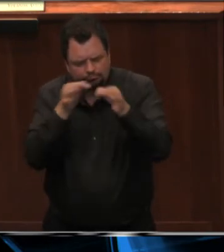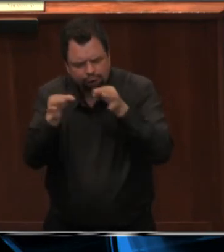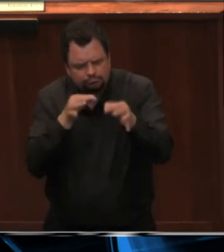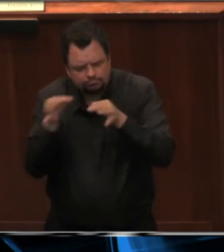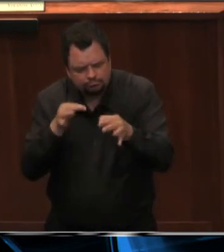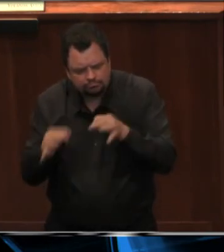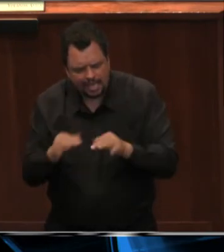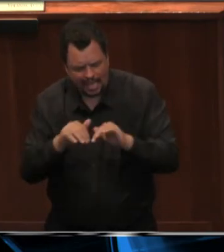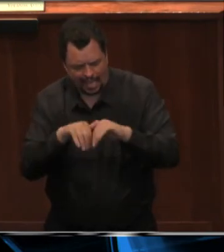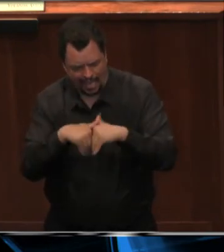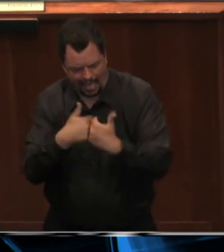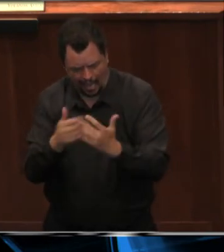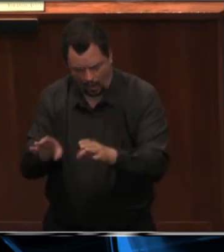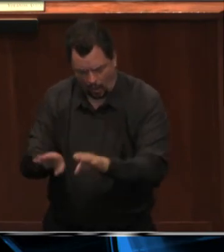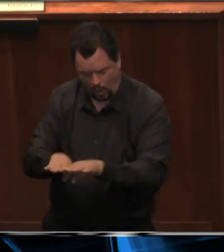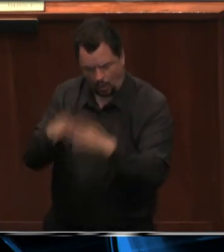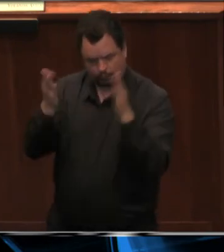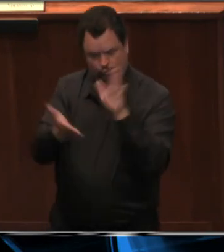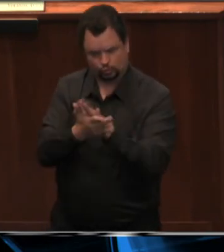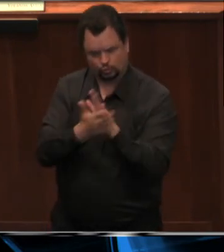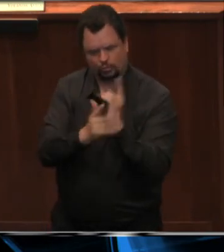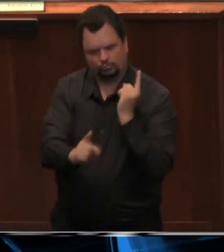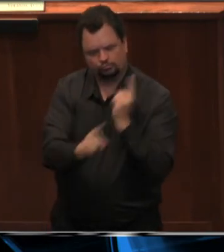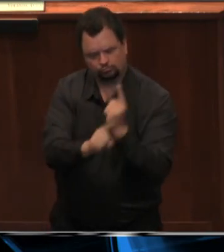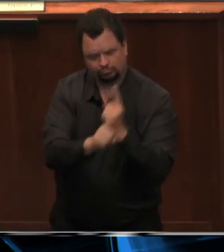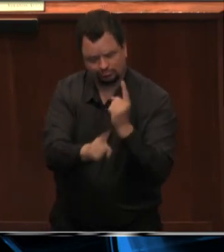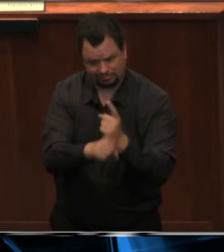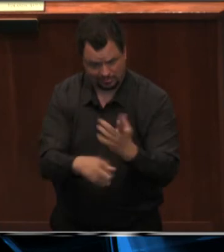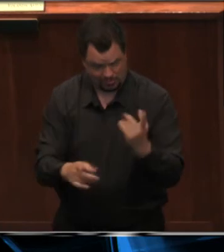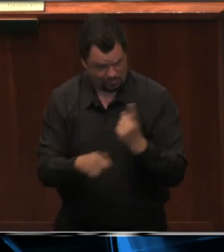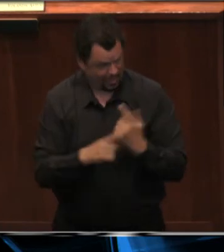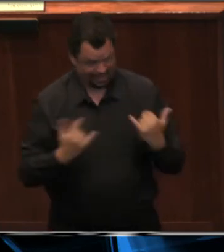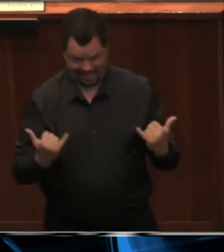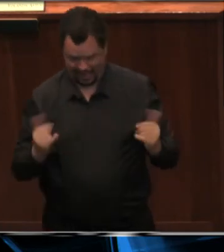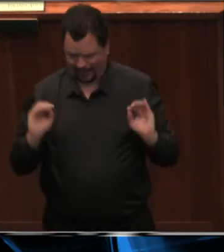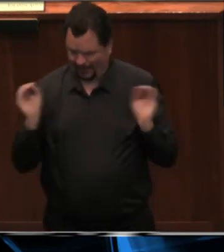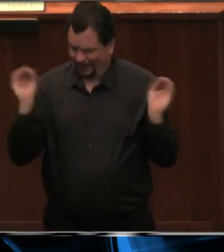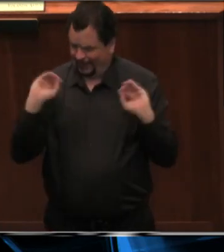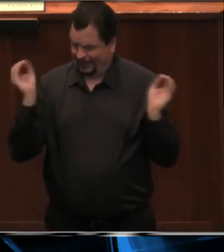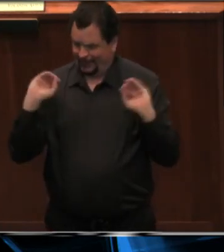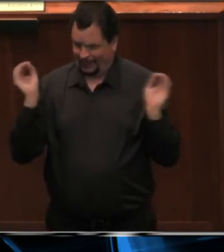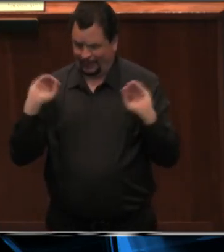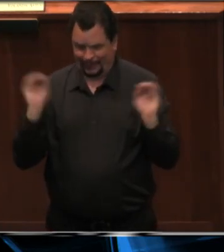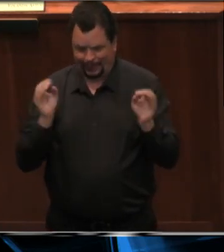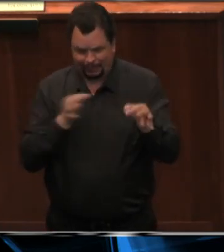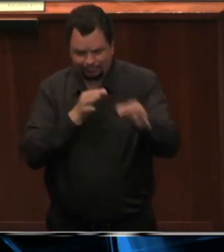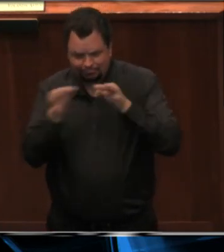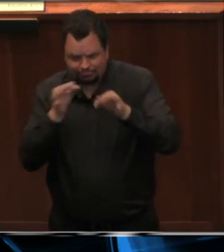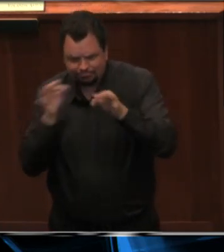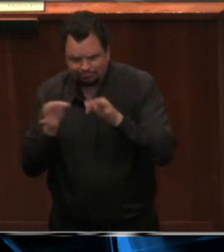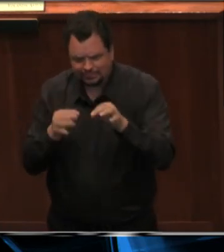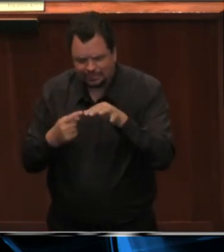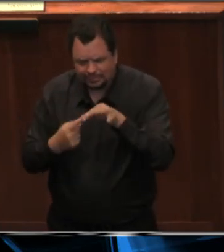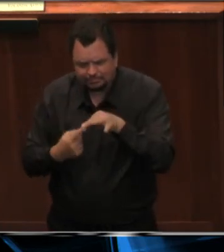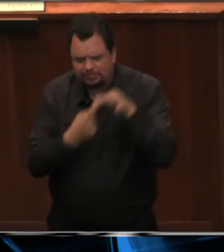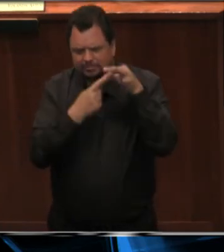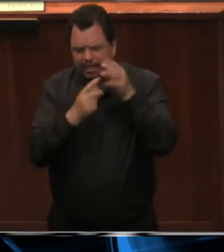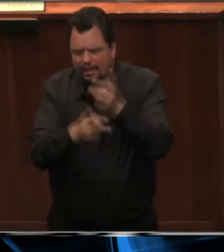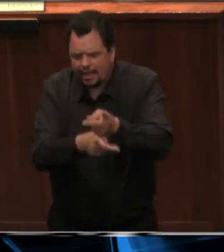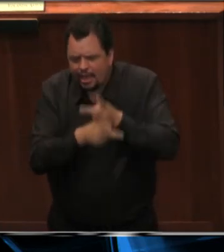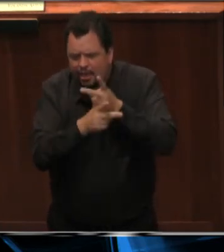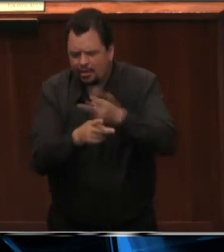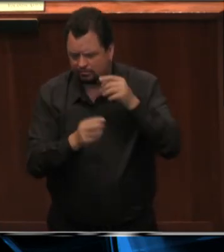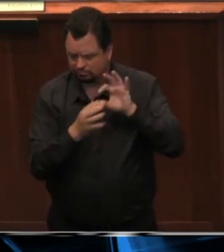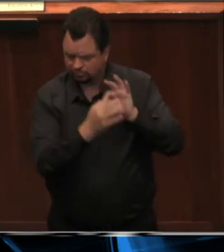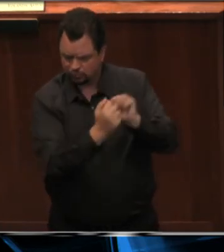now, there appears to be no oversight of these plans except for the virus itself. And when that happens, it's too